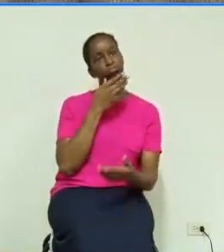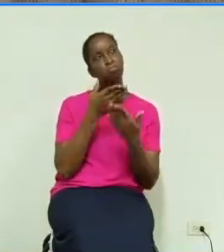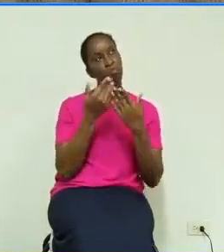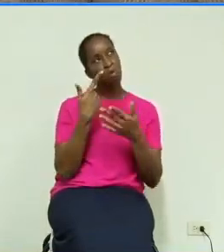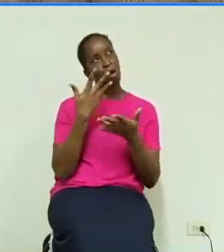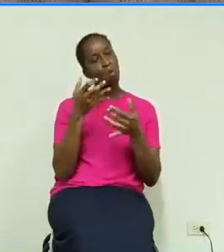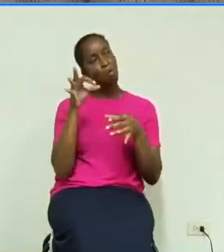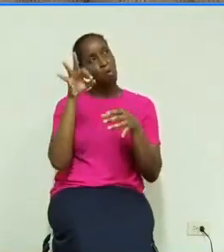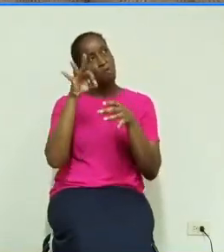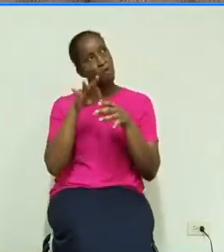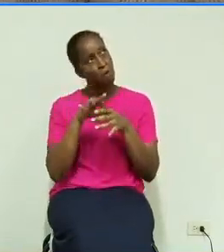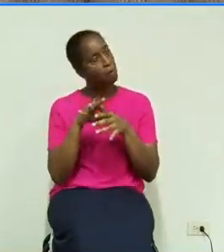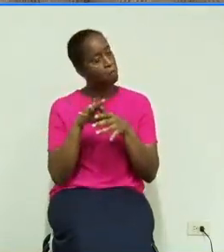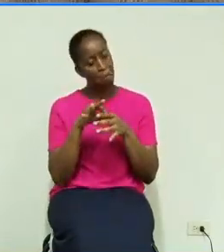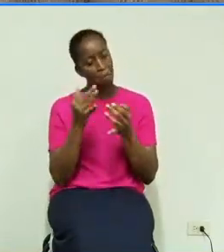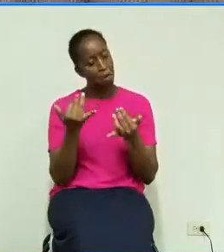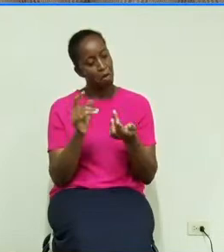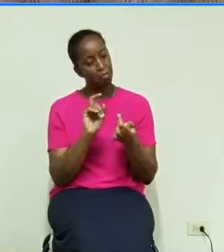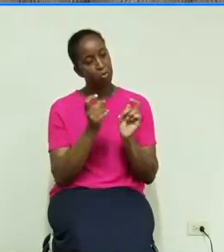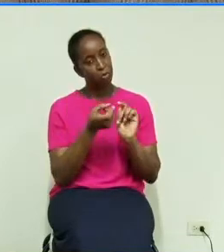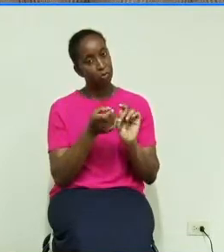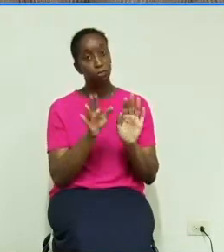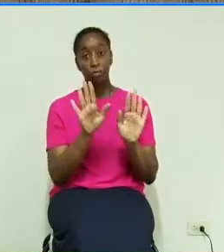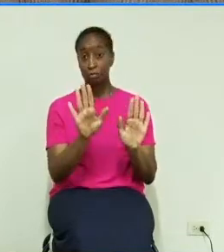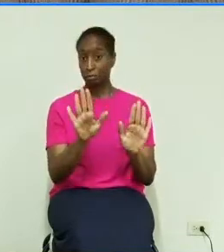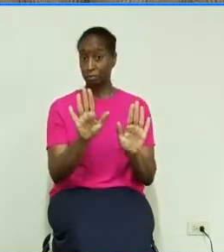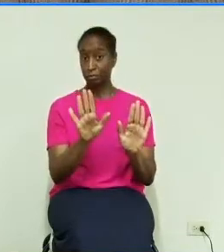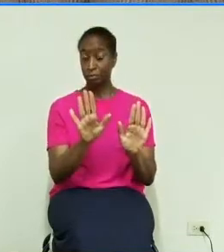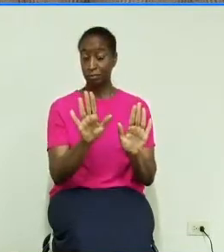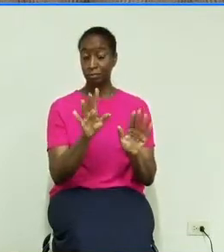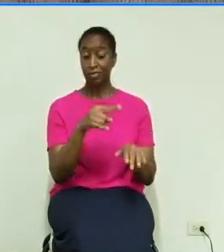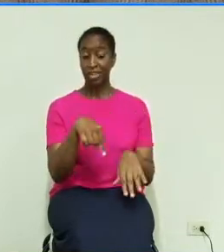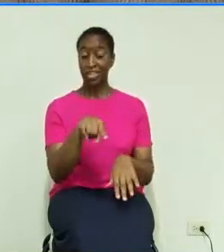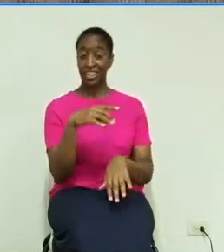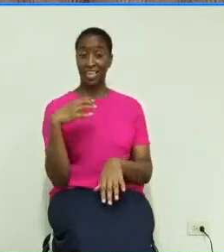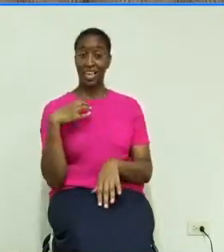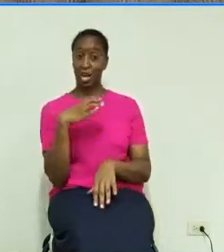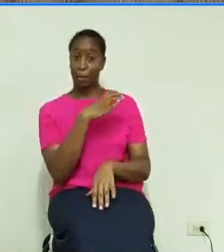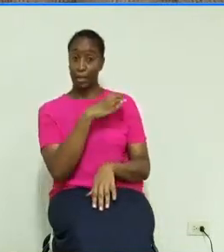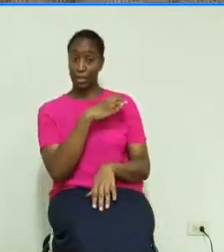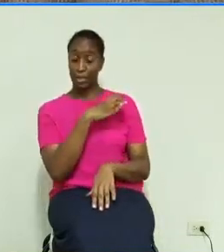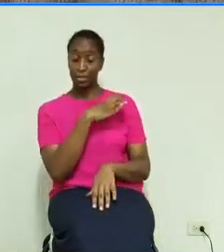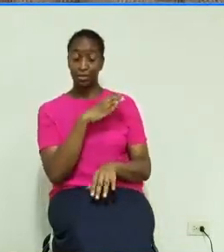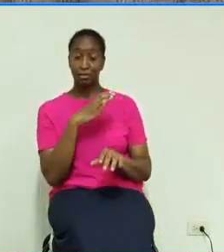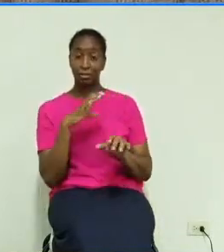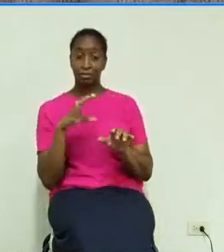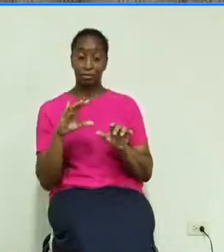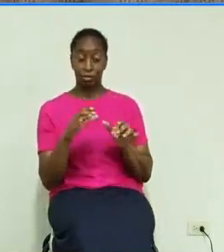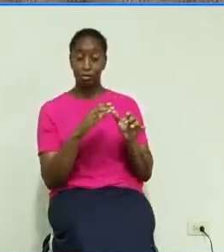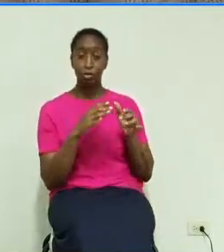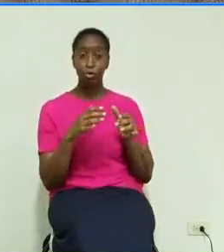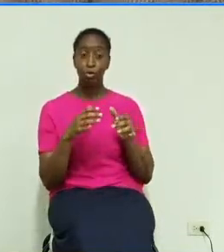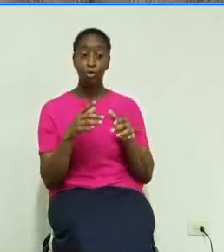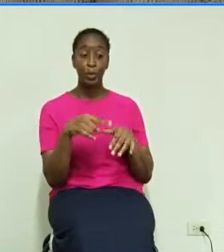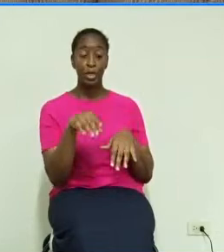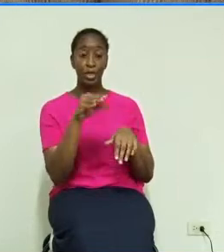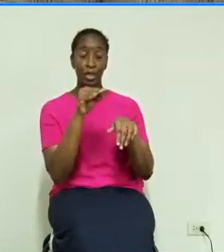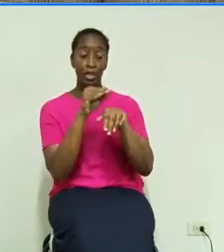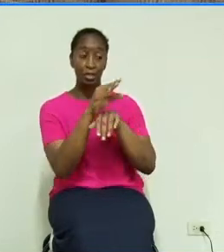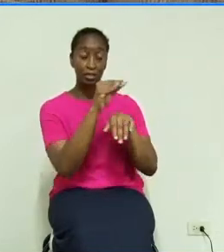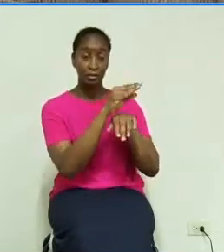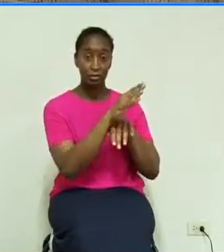voice must not translate to vote, because, and I'll end here where I